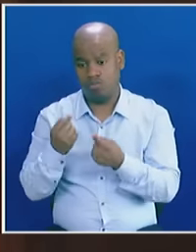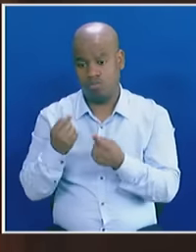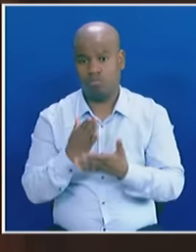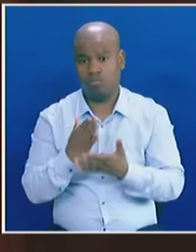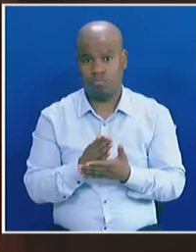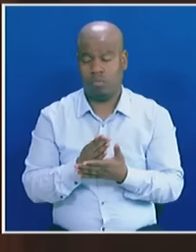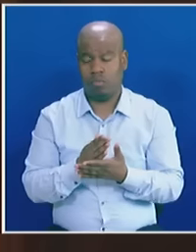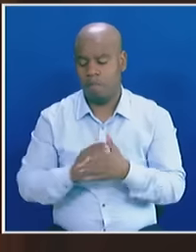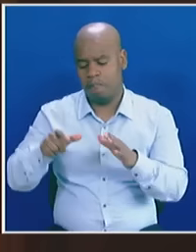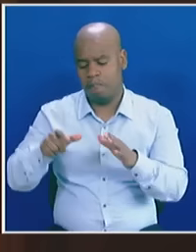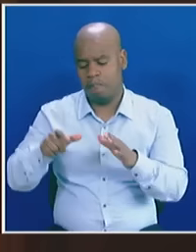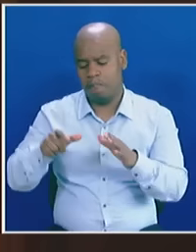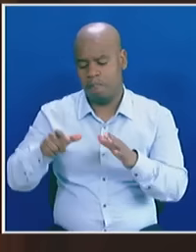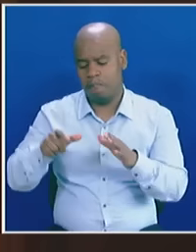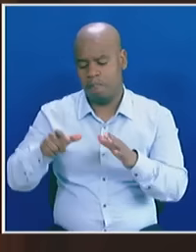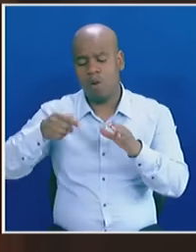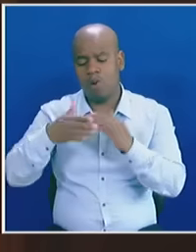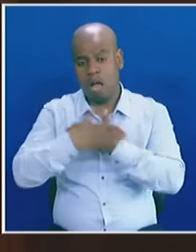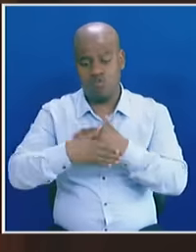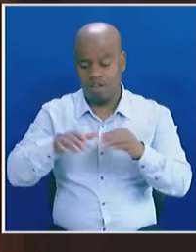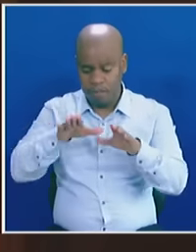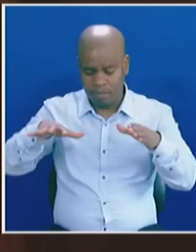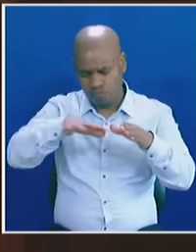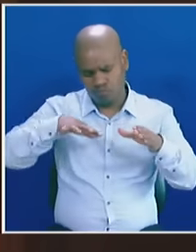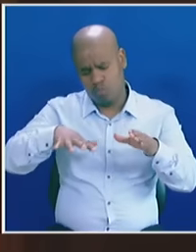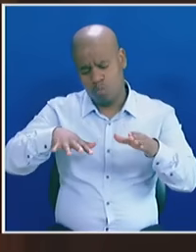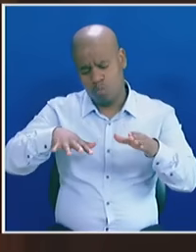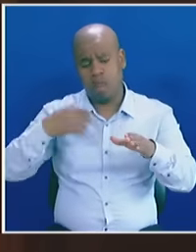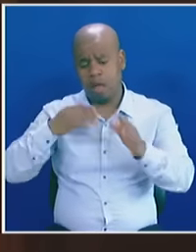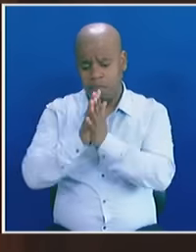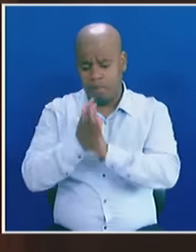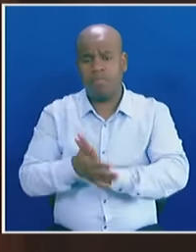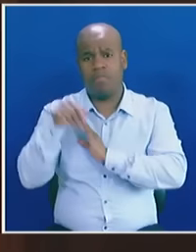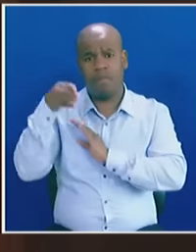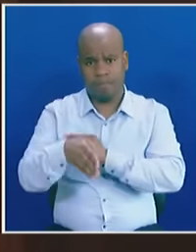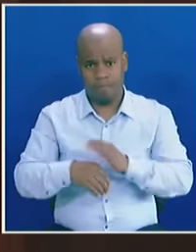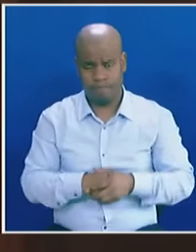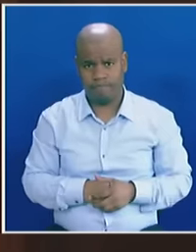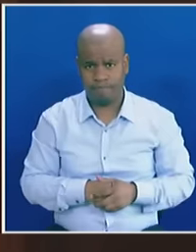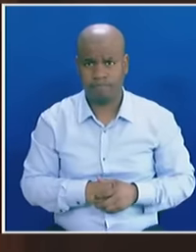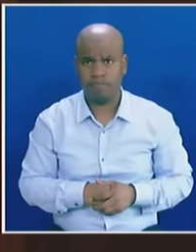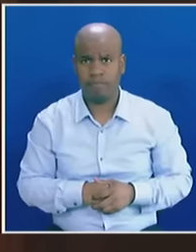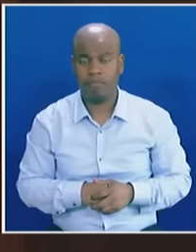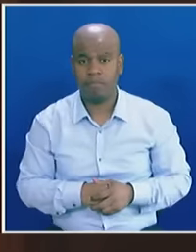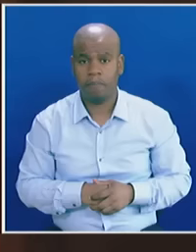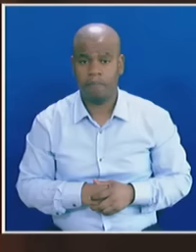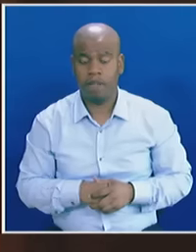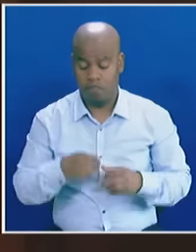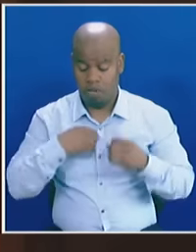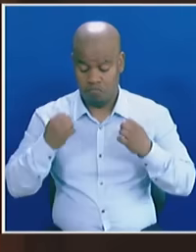on internal threat or potential threat to national security. It behooves